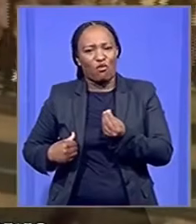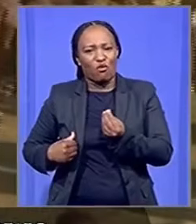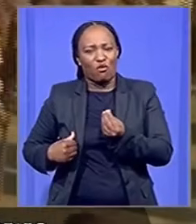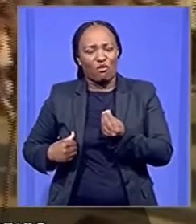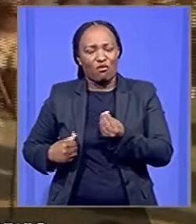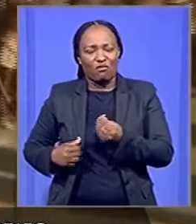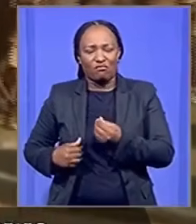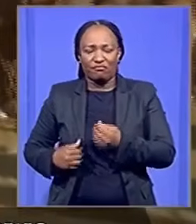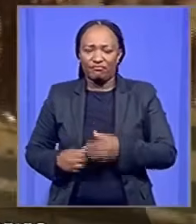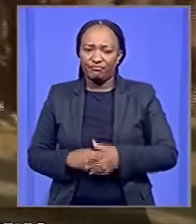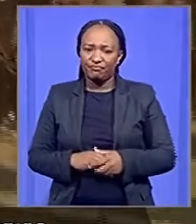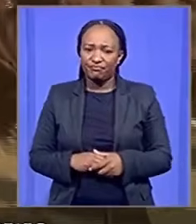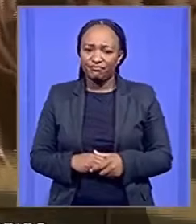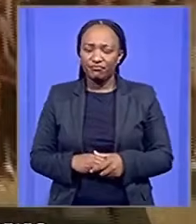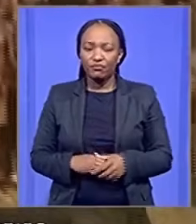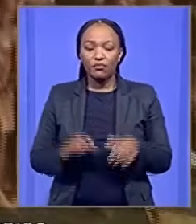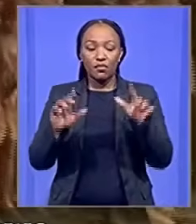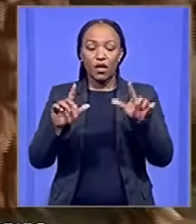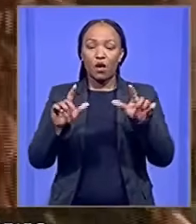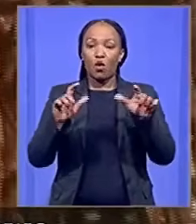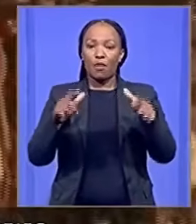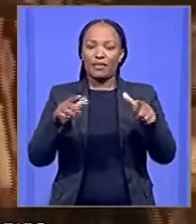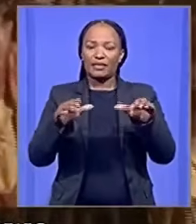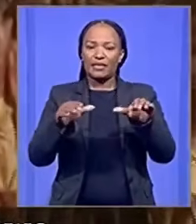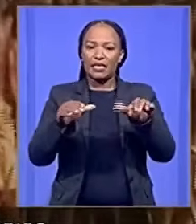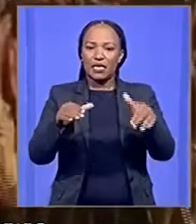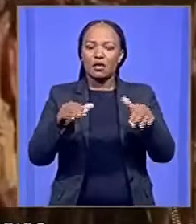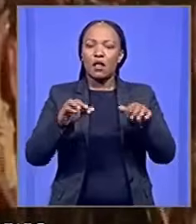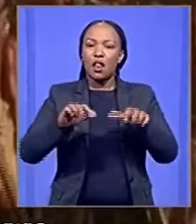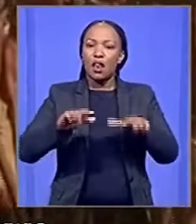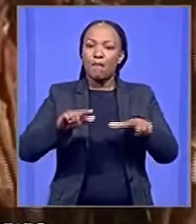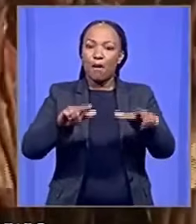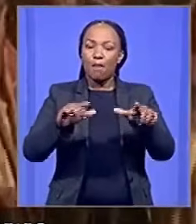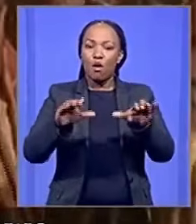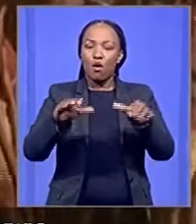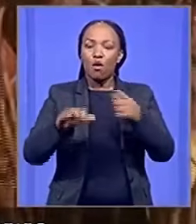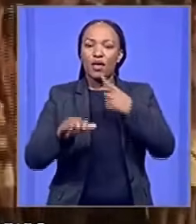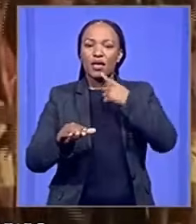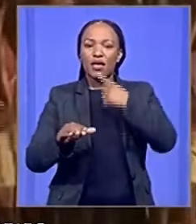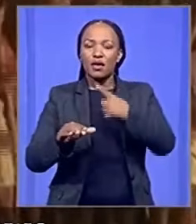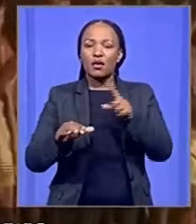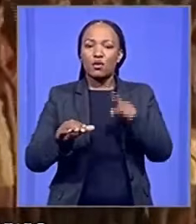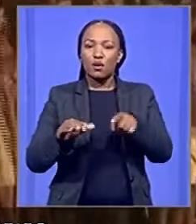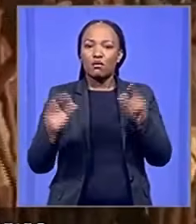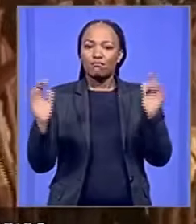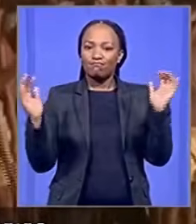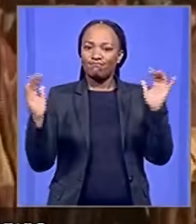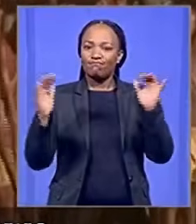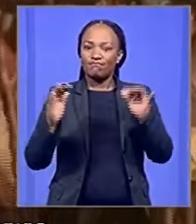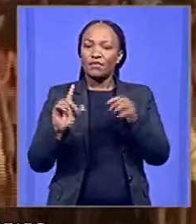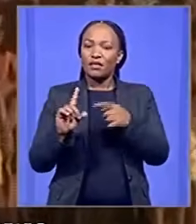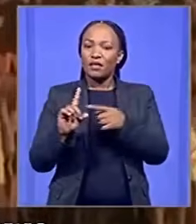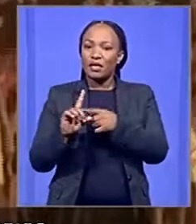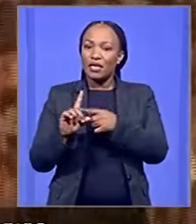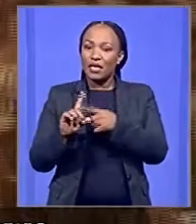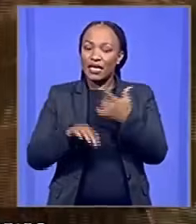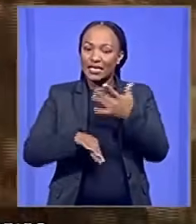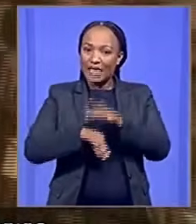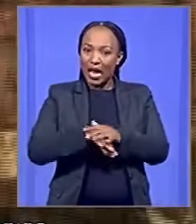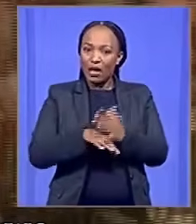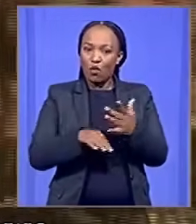botse. Komiti ya go šetšana dikoma ka mono Limpopo e re dipego tša bona di hlatha gore modikana o hlokagetše a le ka gae e sego ka